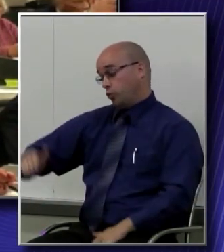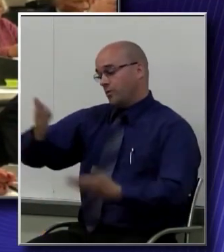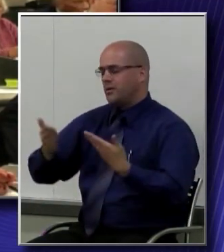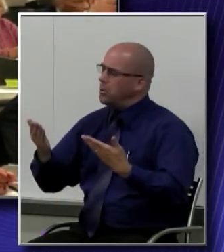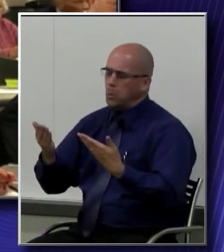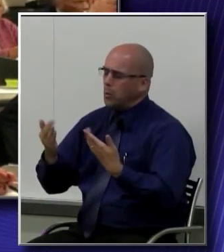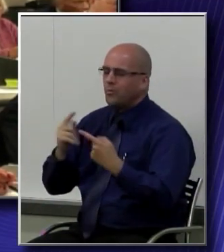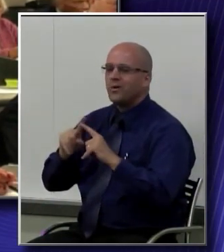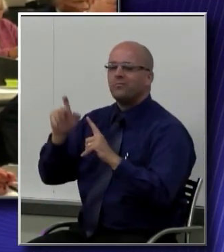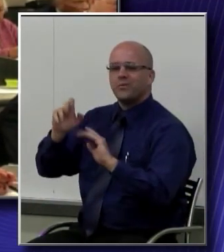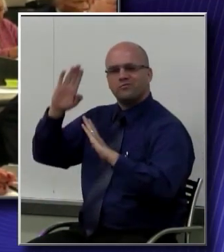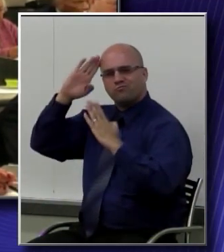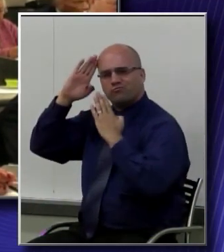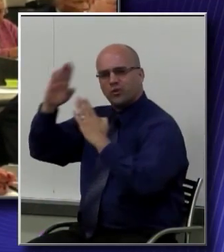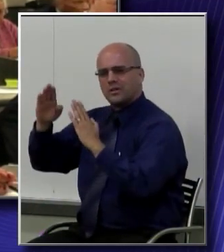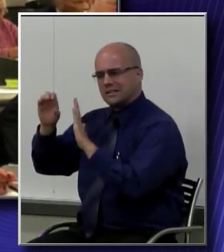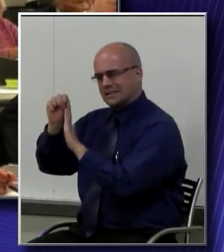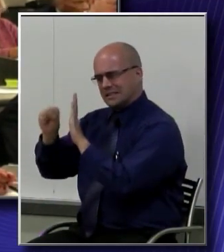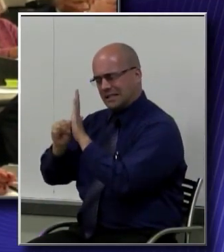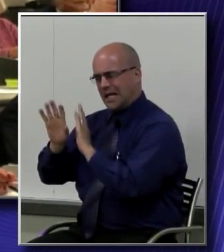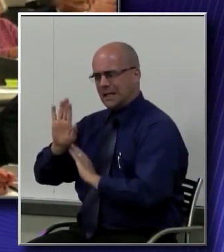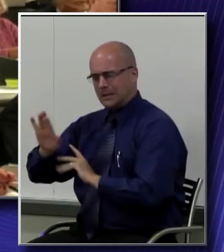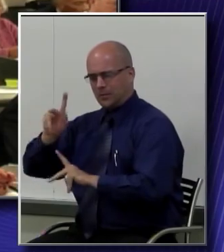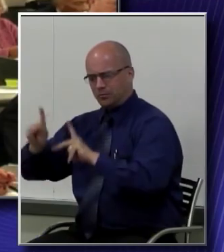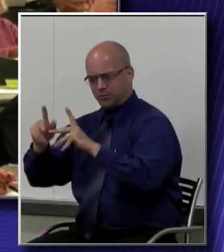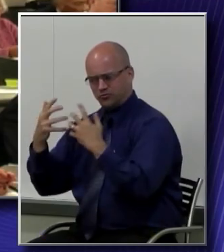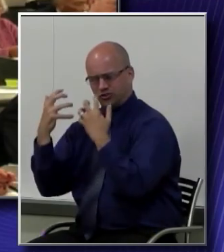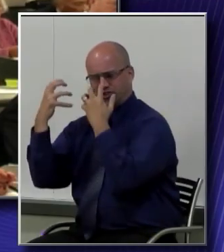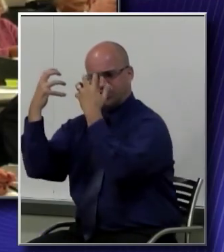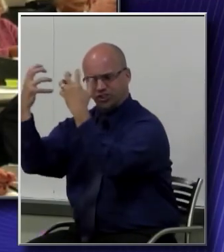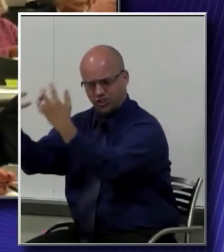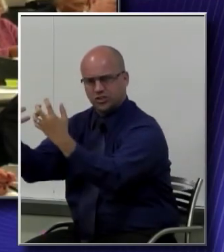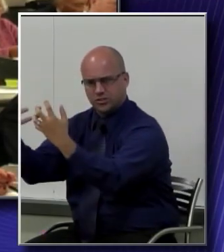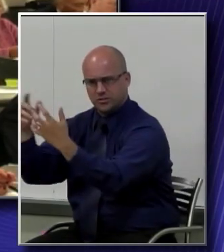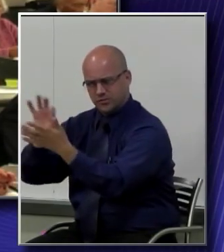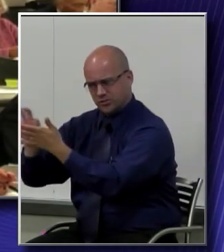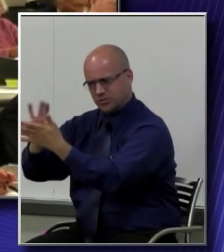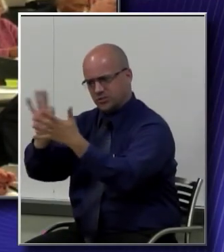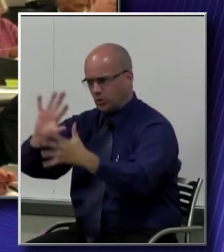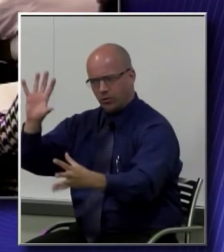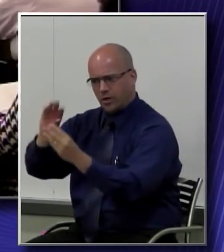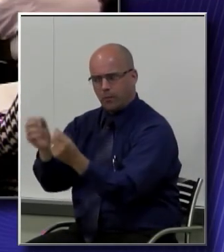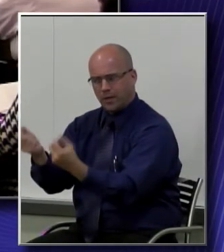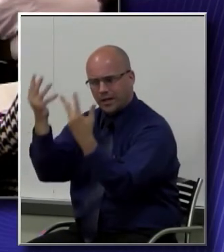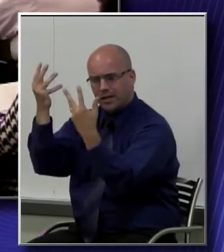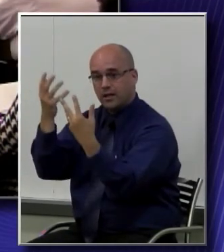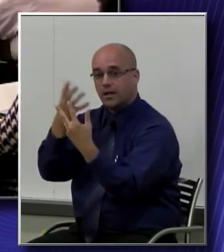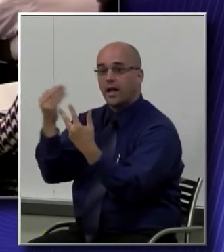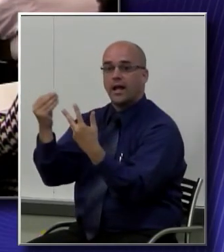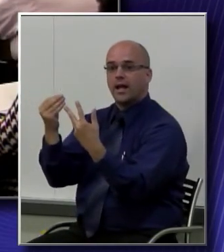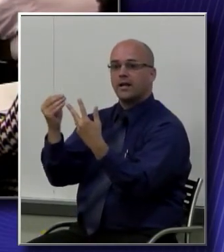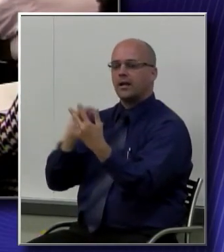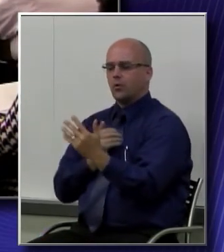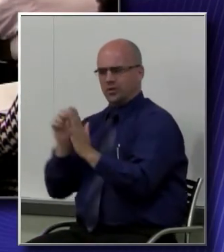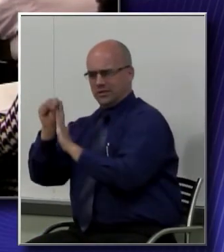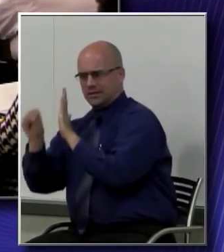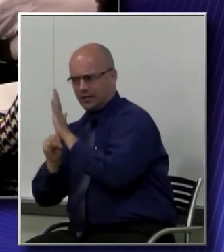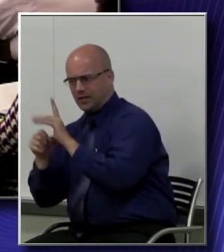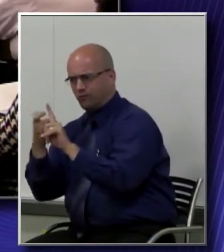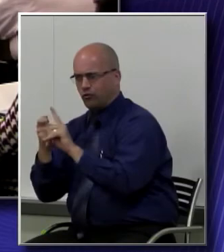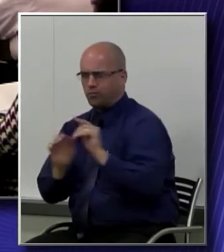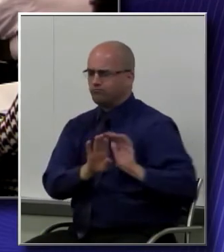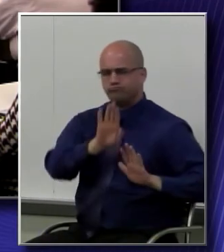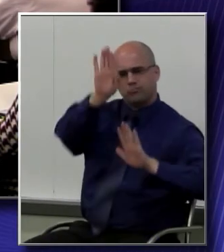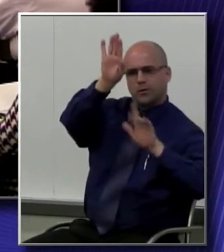concerned about our state's population and our state in detail from the mountains to the sea.